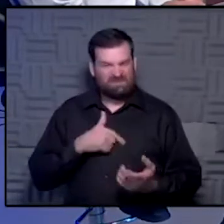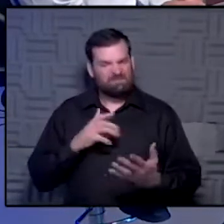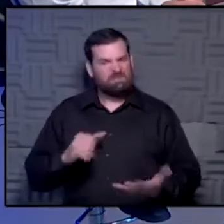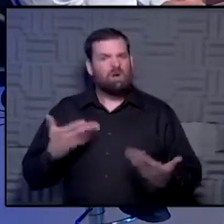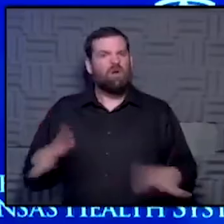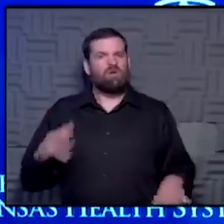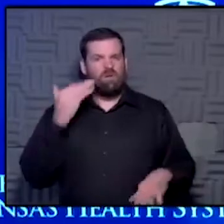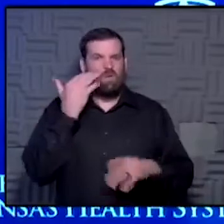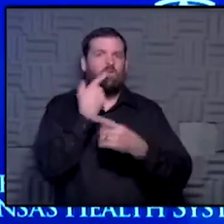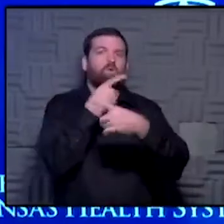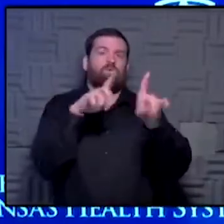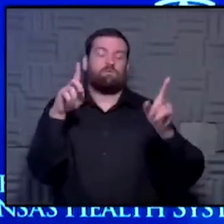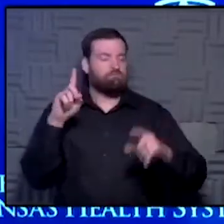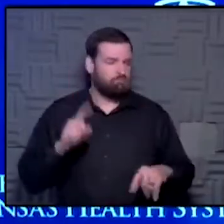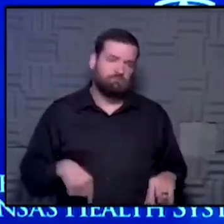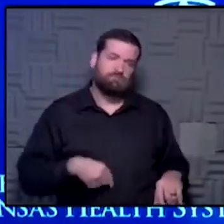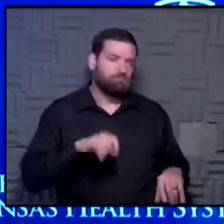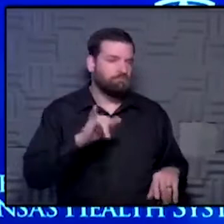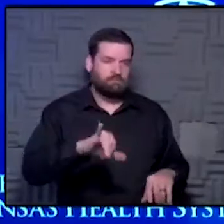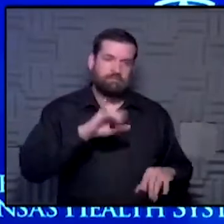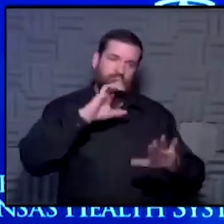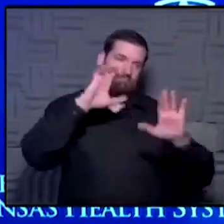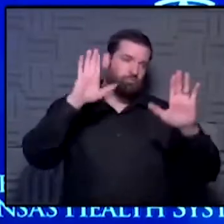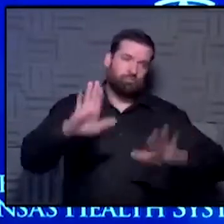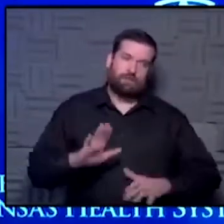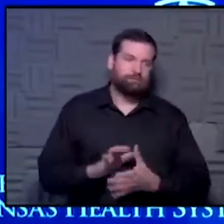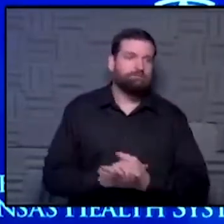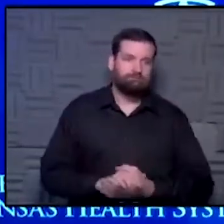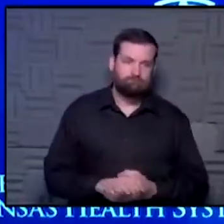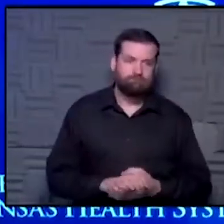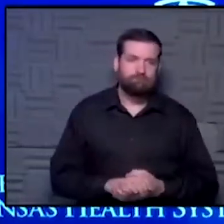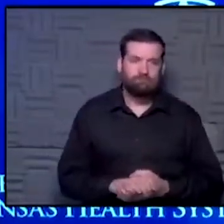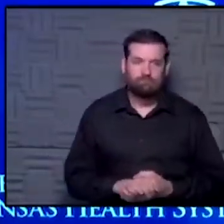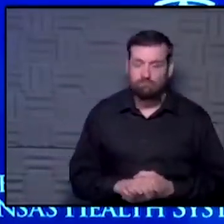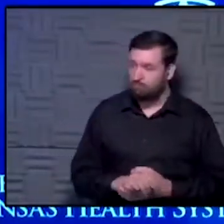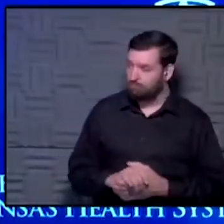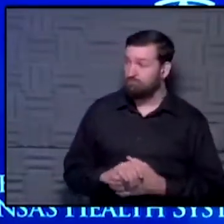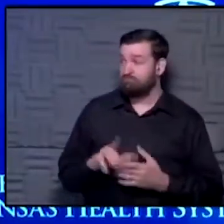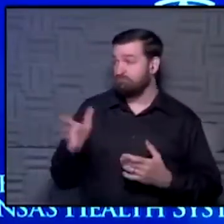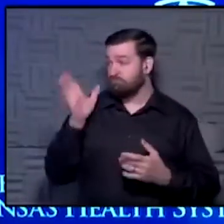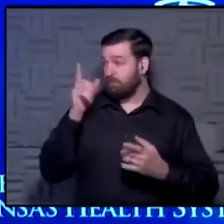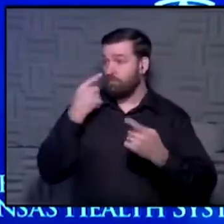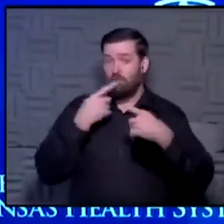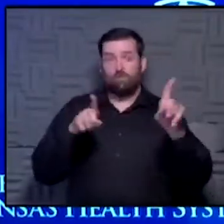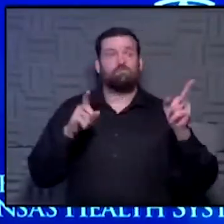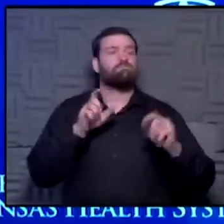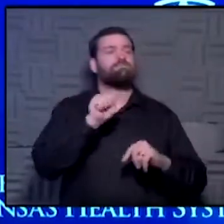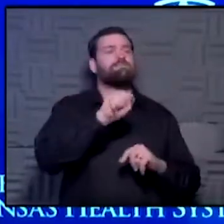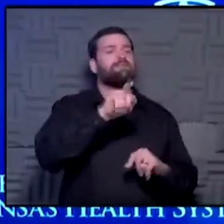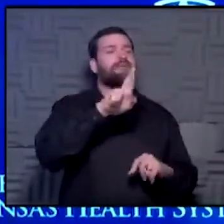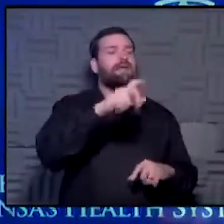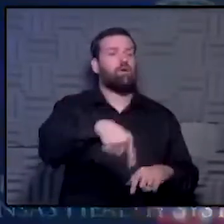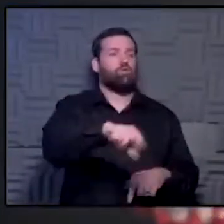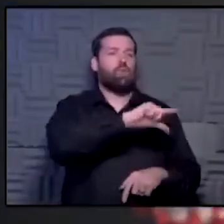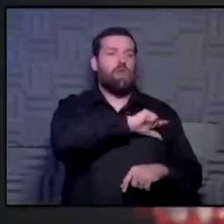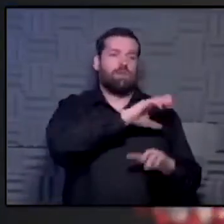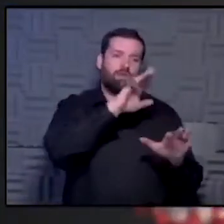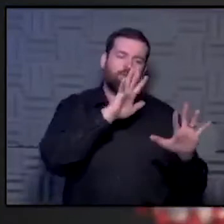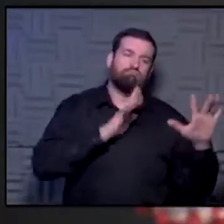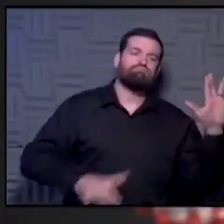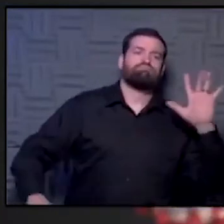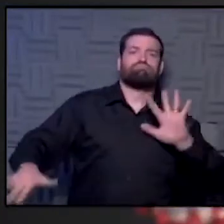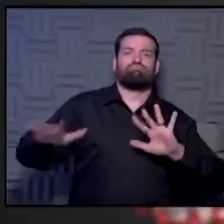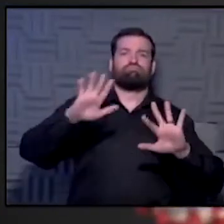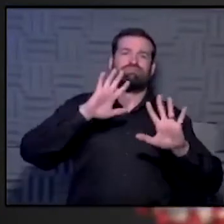gosh, yes. I'm really that would be great if we get there, and I think it's going to work. Air quality across Kansas is being impacted